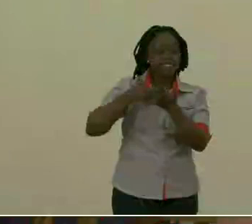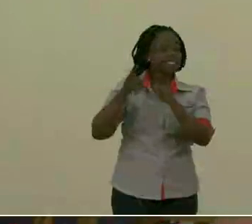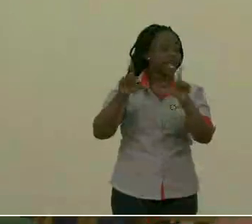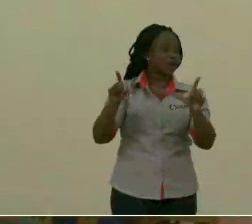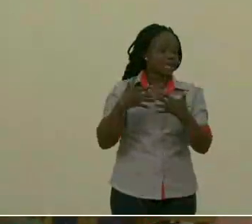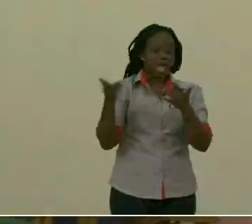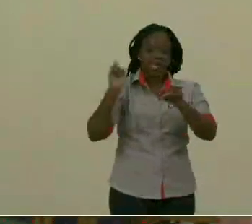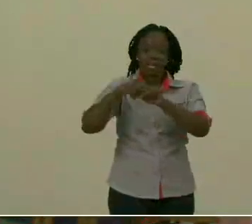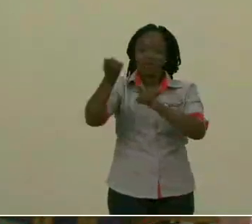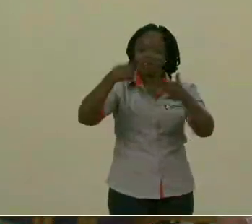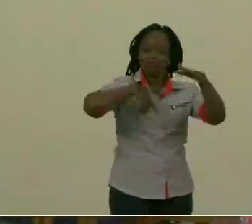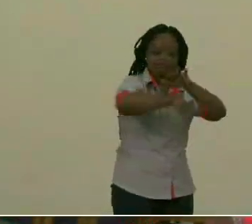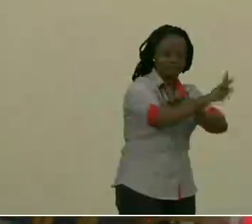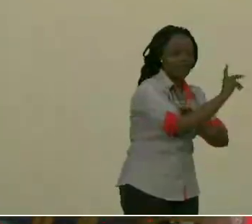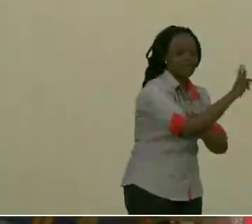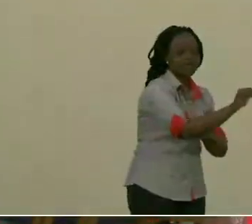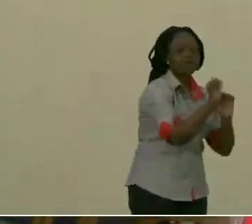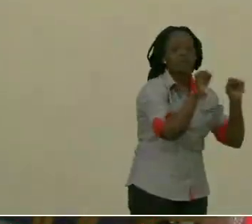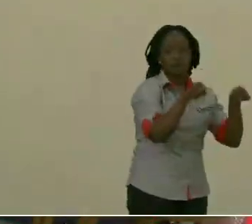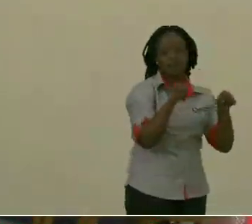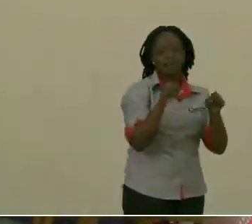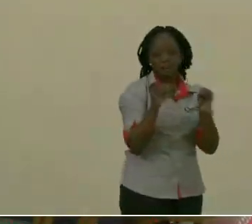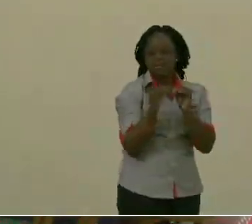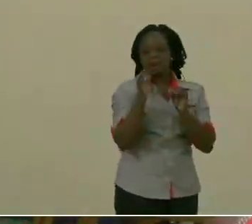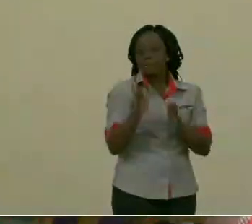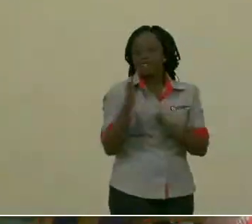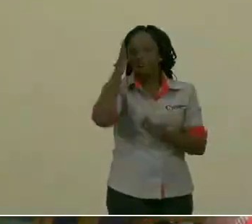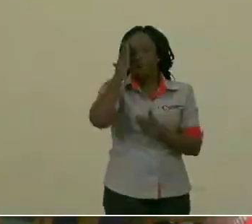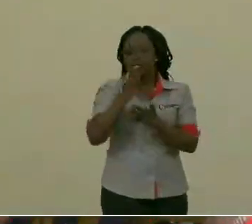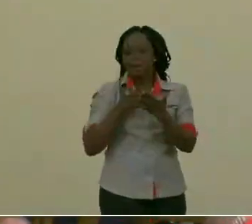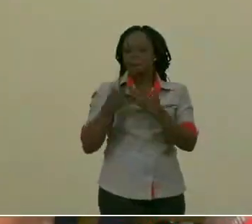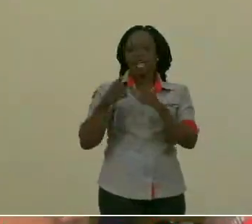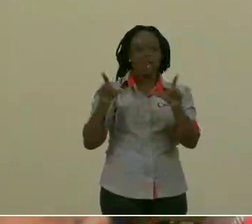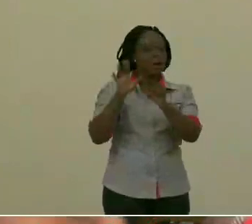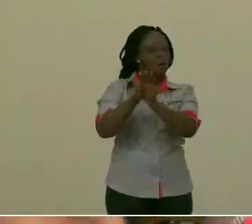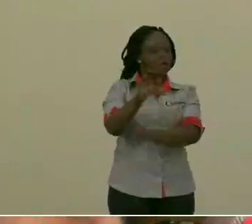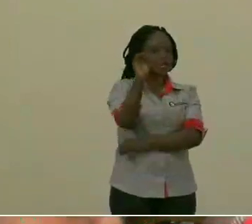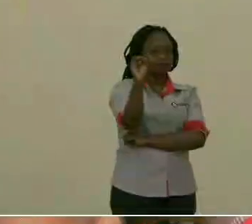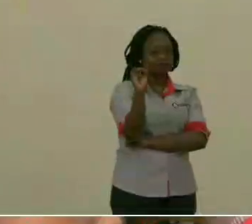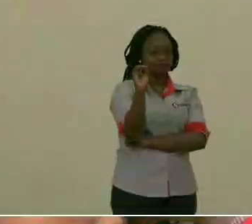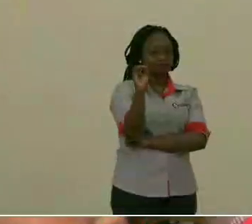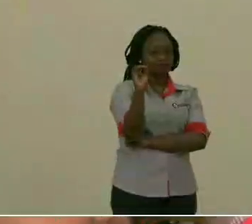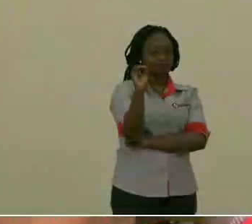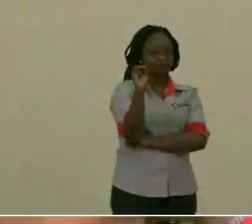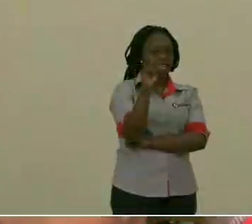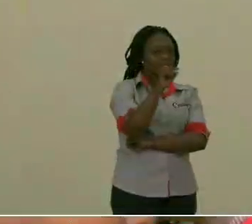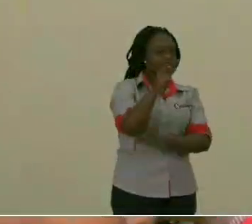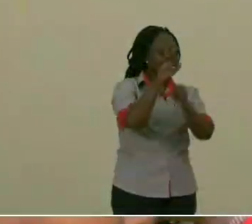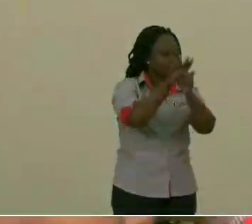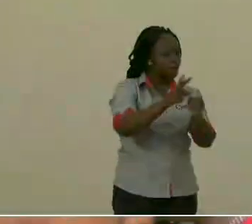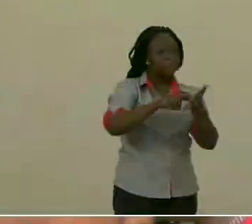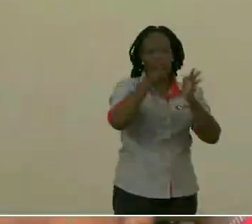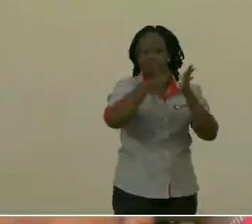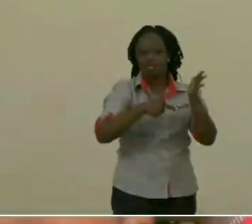time you come to our office, you'll be well facilitated. You'll not be discriminated. So non-discrimination, of course, refers